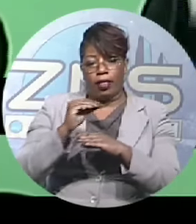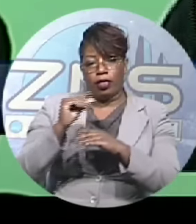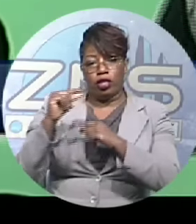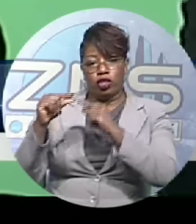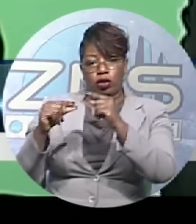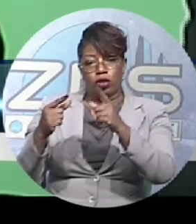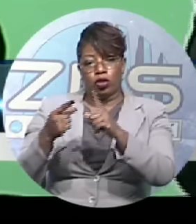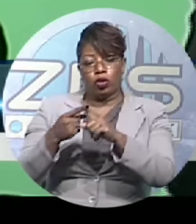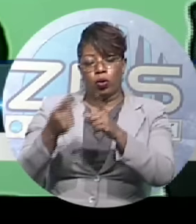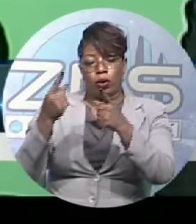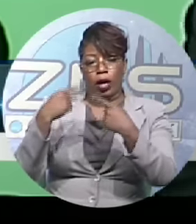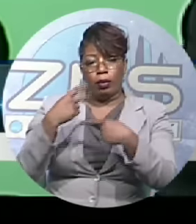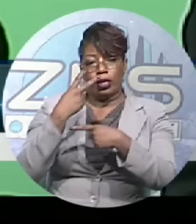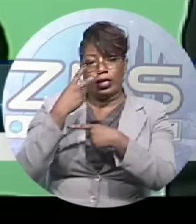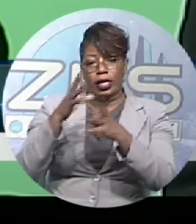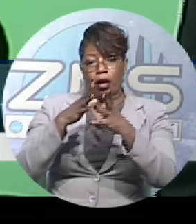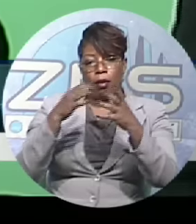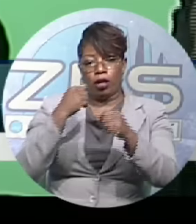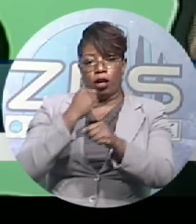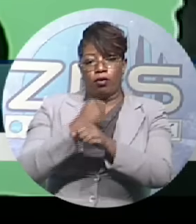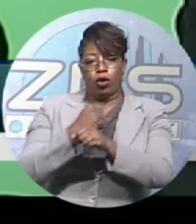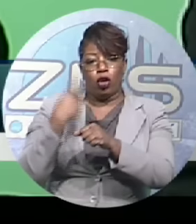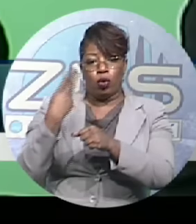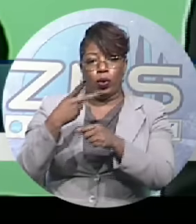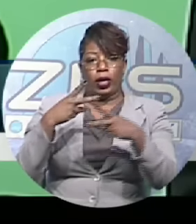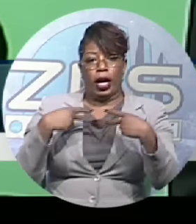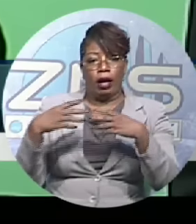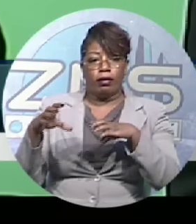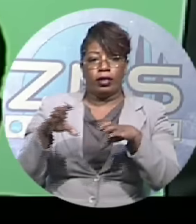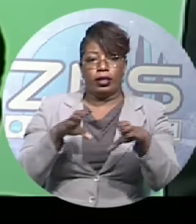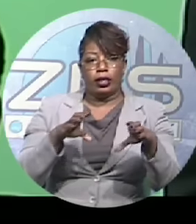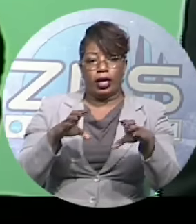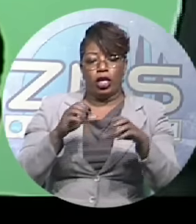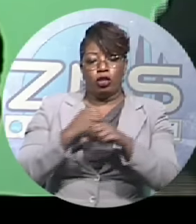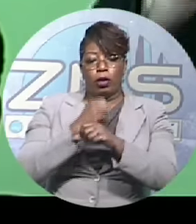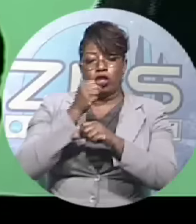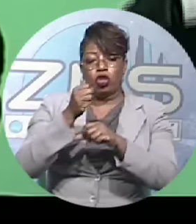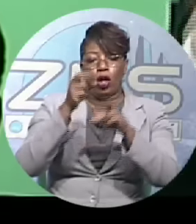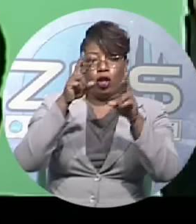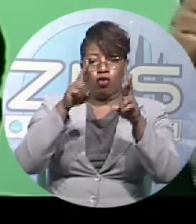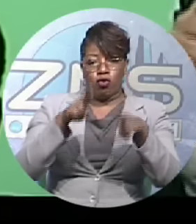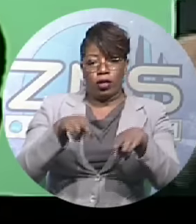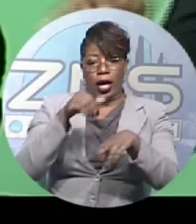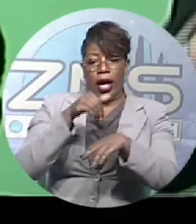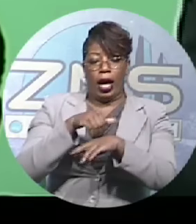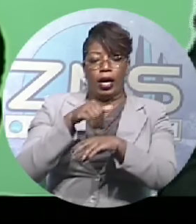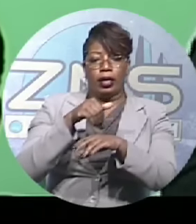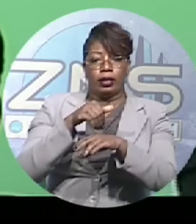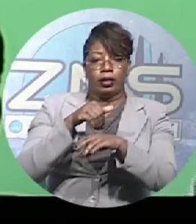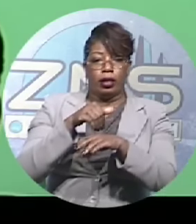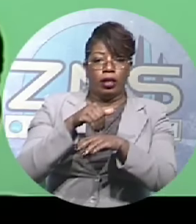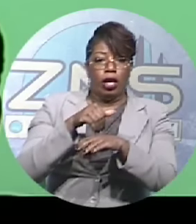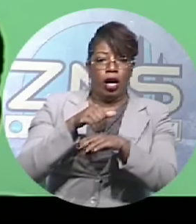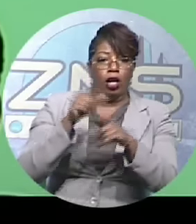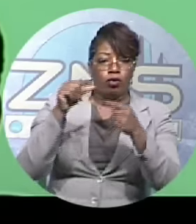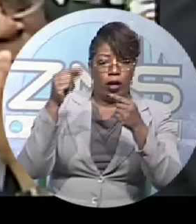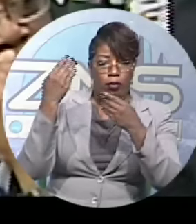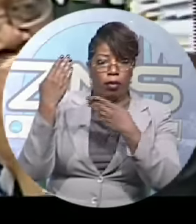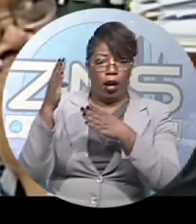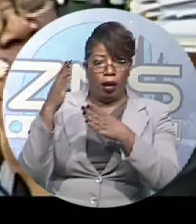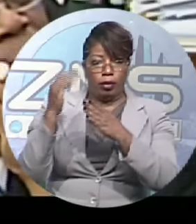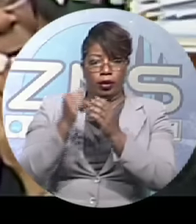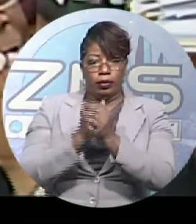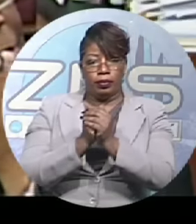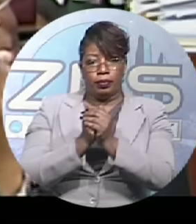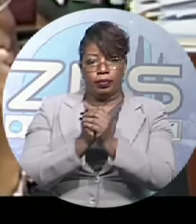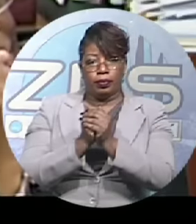generations to come will see the amount of work that we have done to make sure that the residents of Grand Bahama is maximized in this negotiation process.